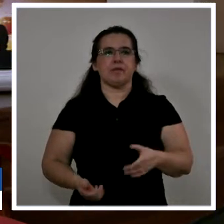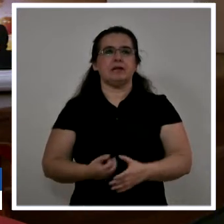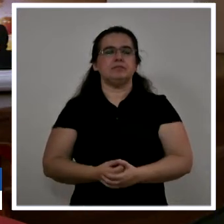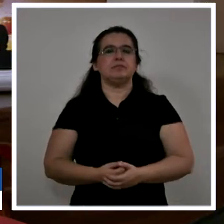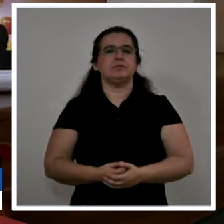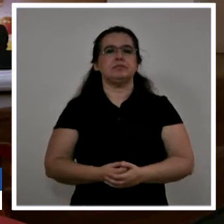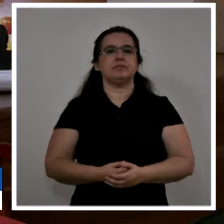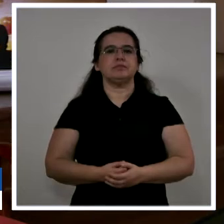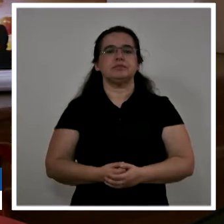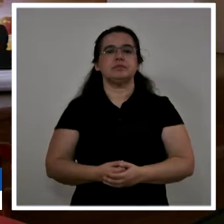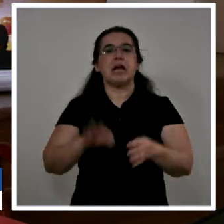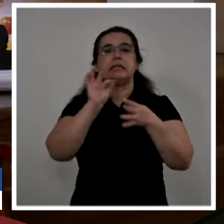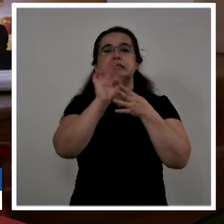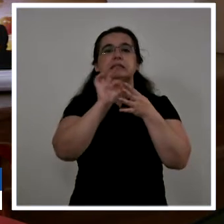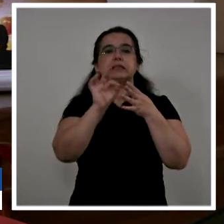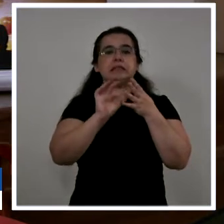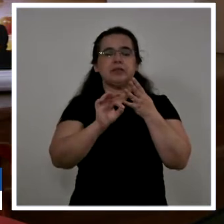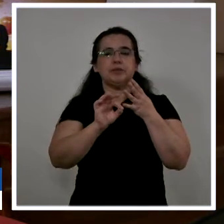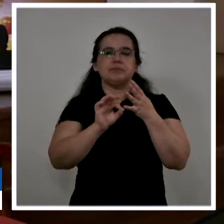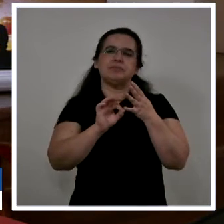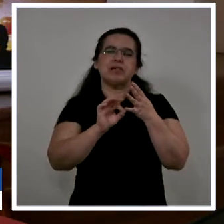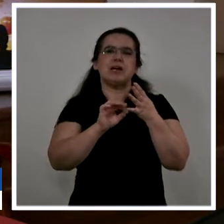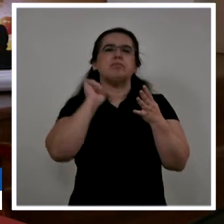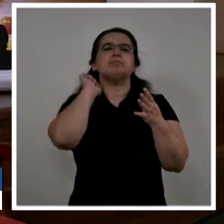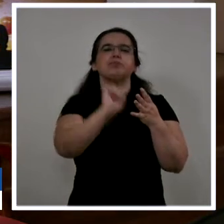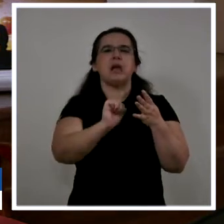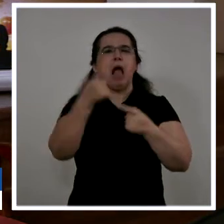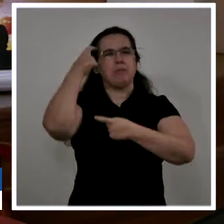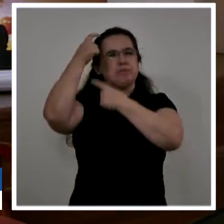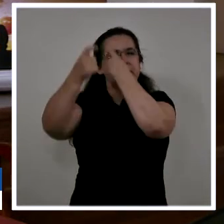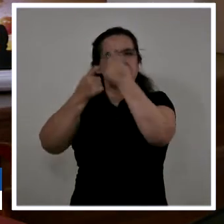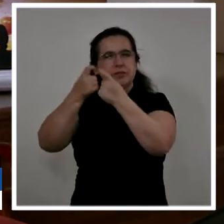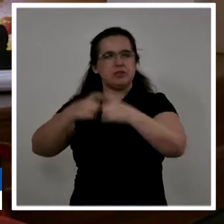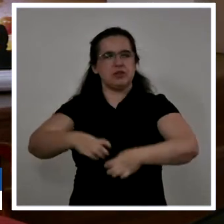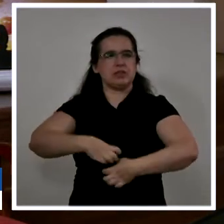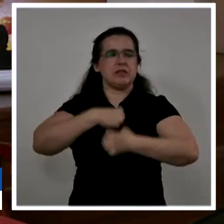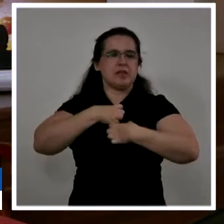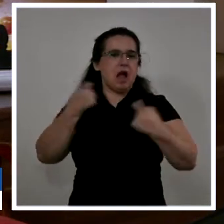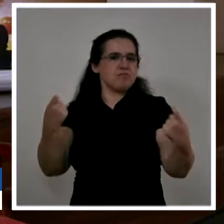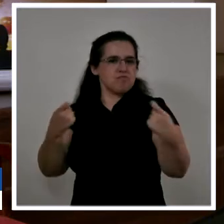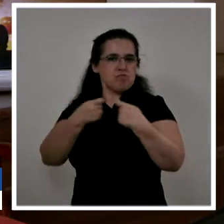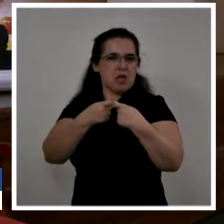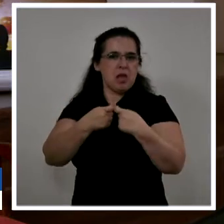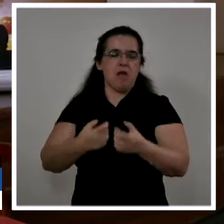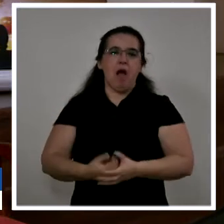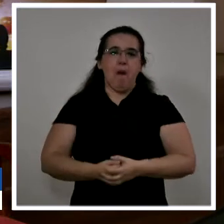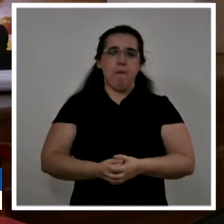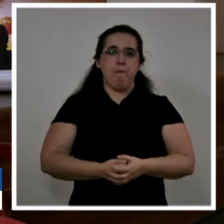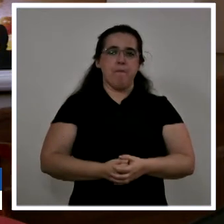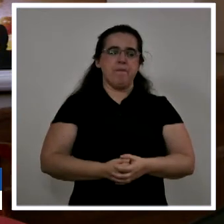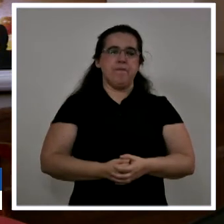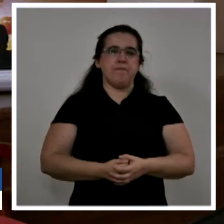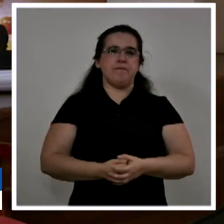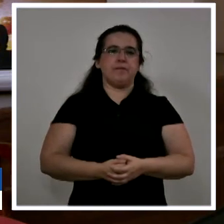combined. Caráter, uma das definições pode ser pensamentos e sentimentos combinados. Isso é o caráter. Thoughts and